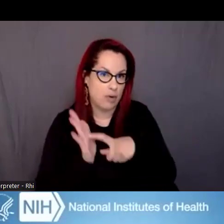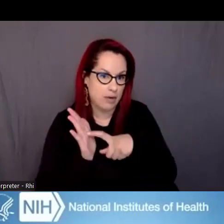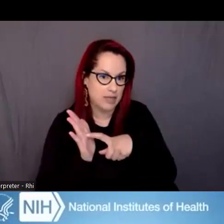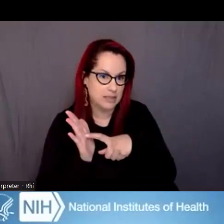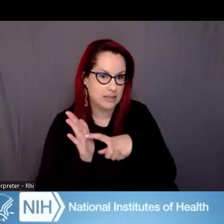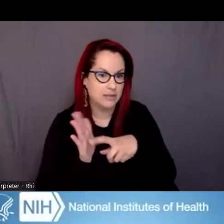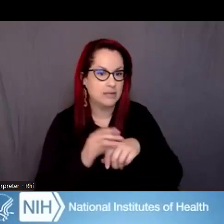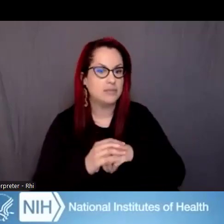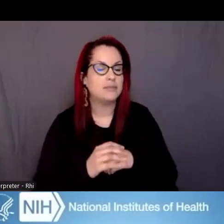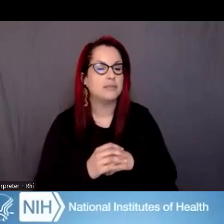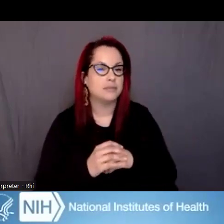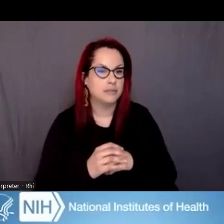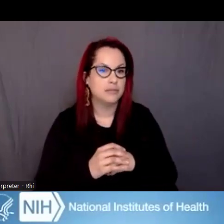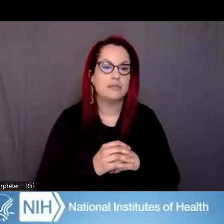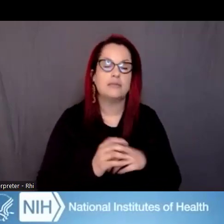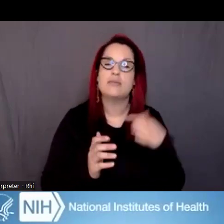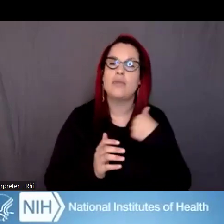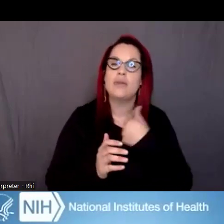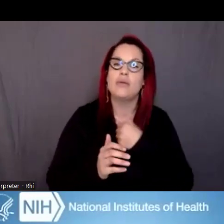What we indicated is if you have